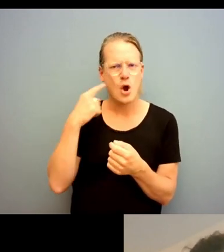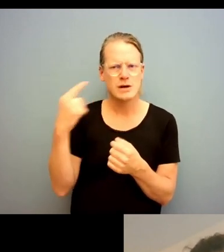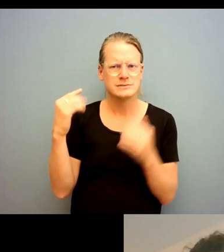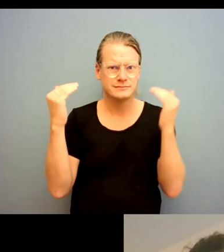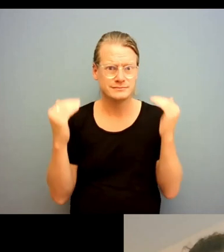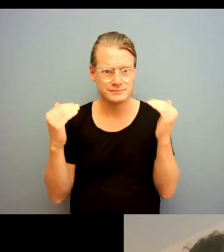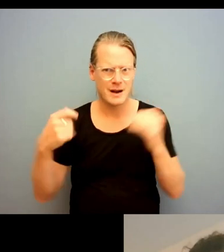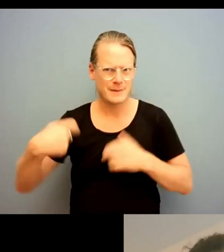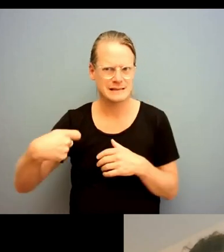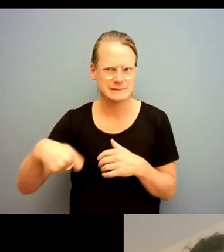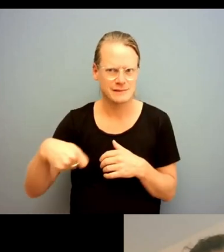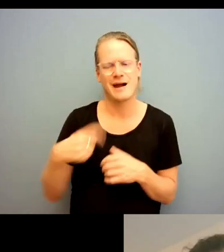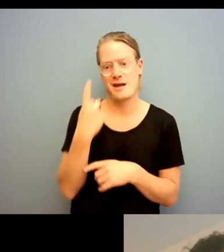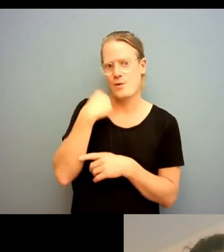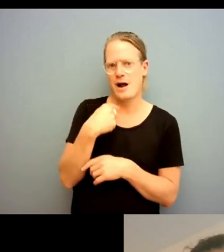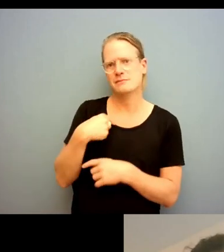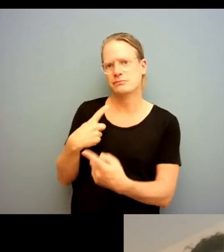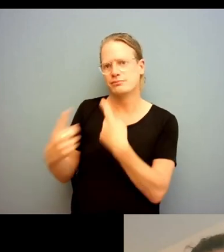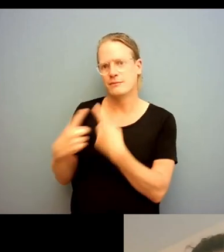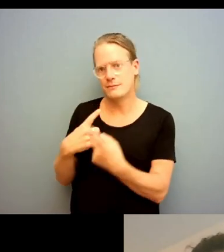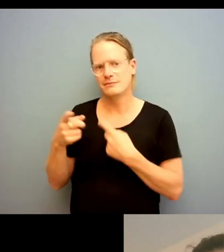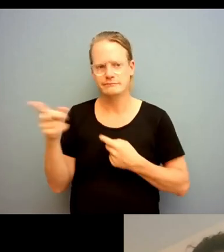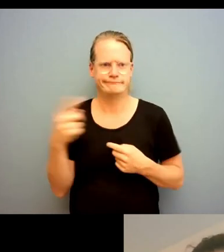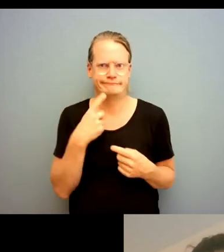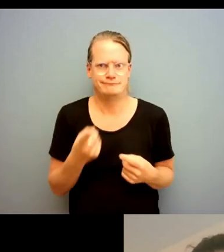yesterday, there's no progress.